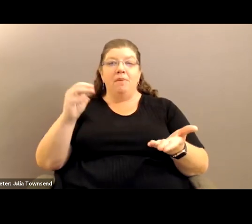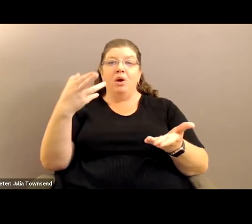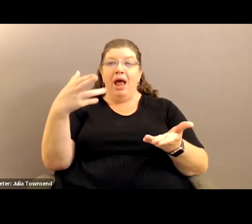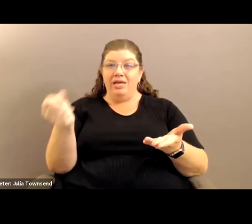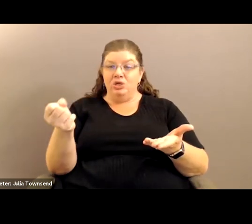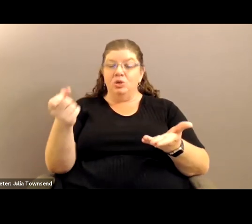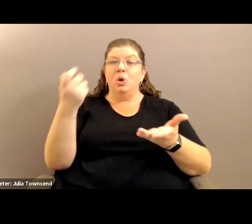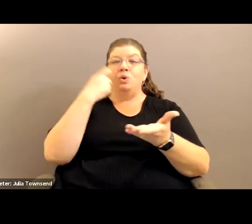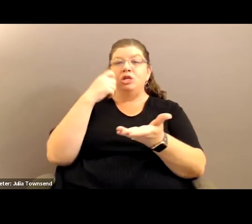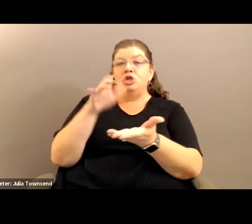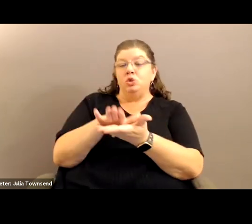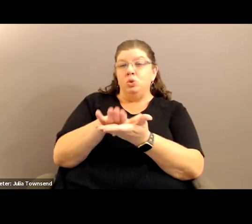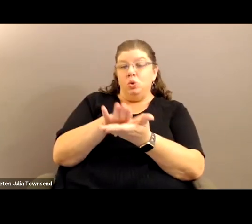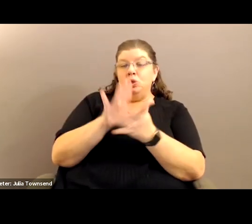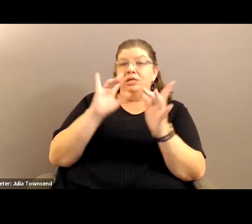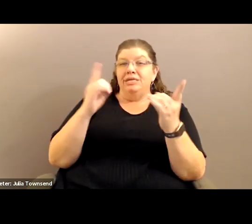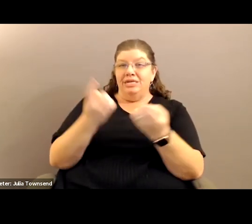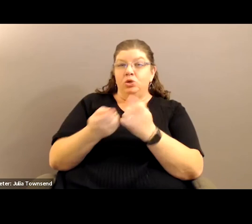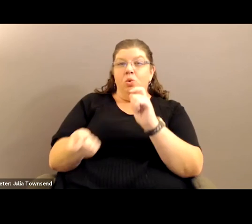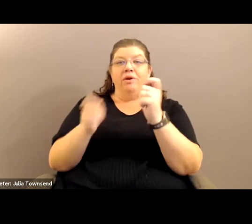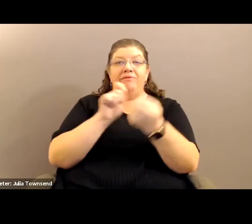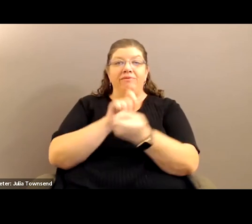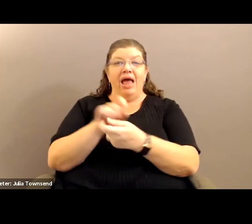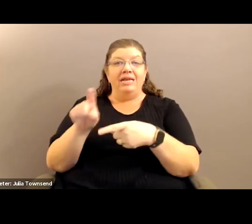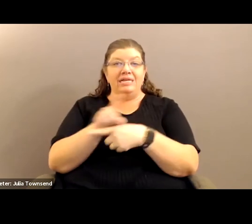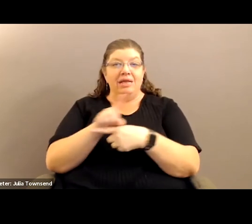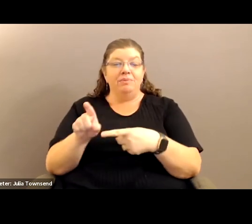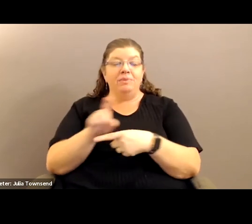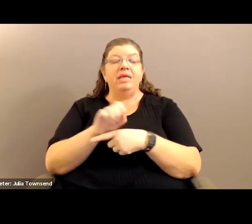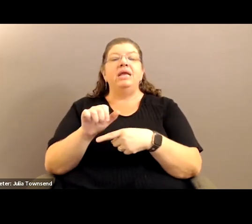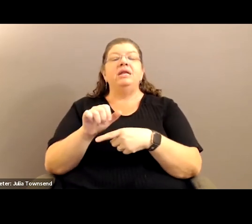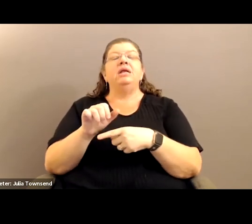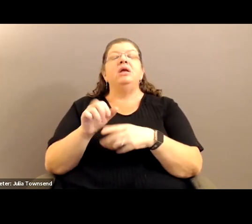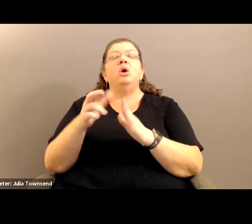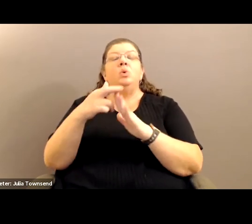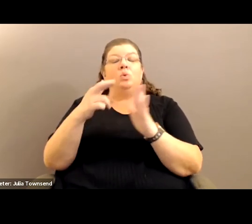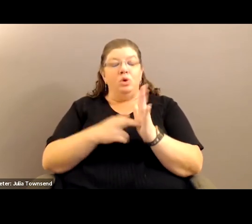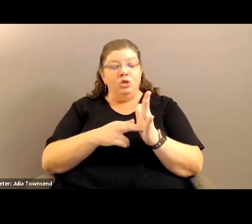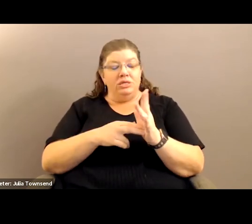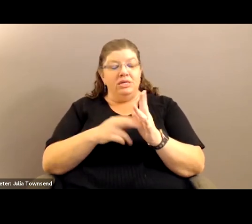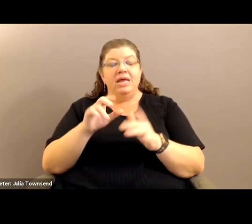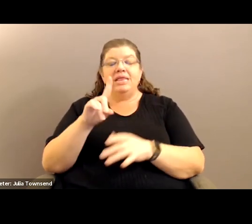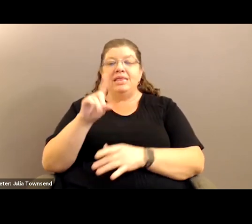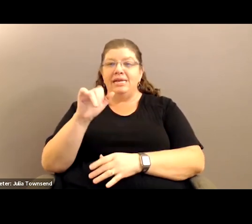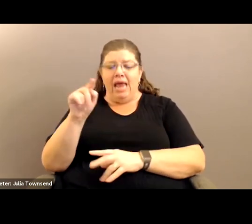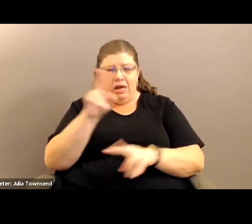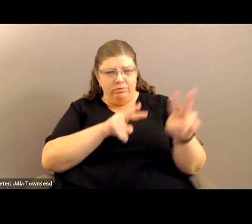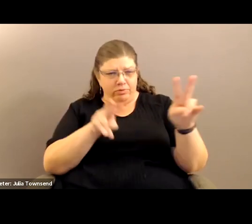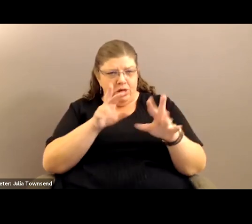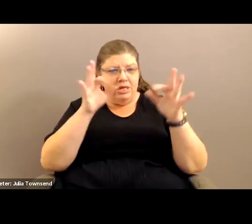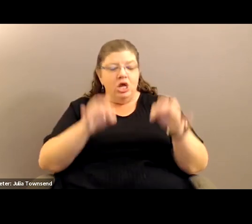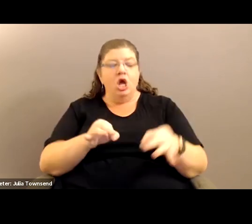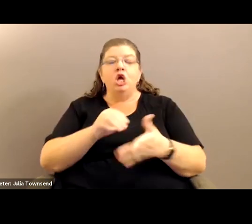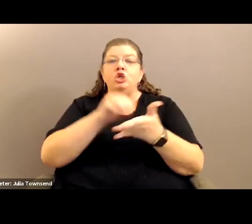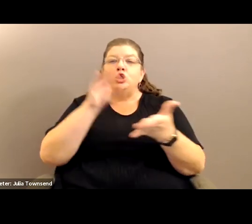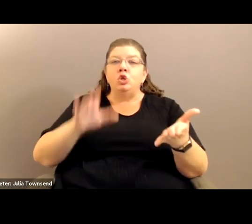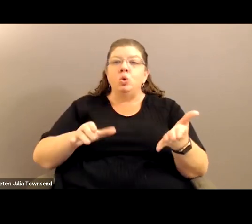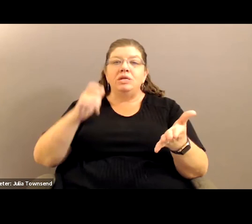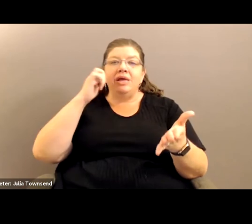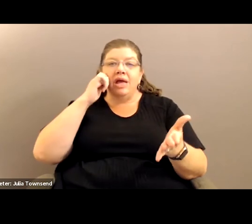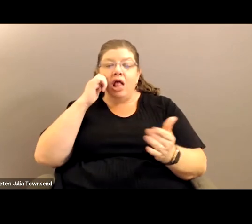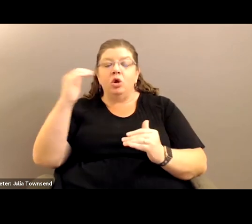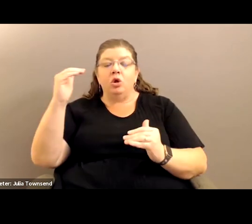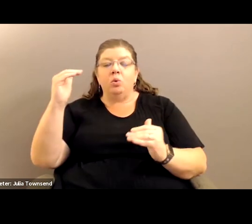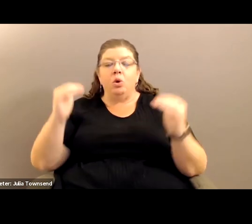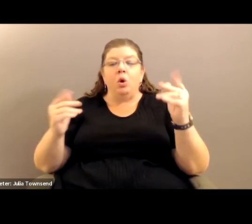recently the school district revised your discipline practices you looked at data and came to the conclusion that students of color were disproportionately